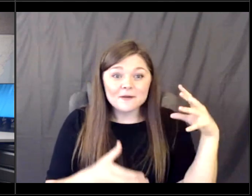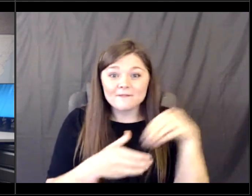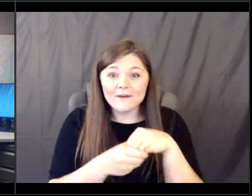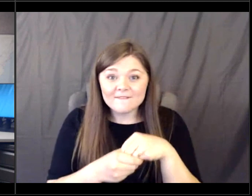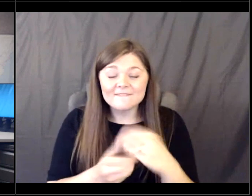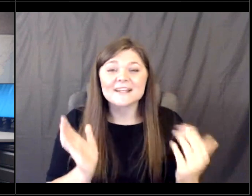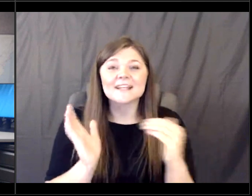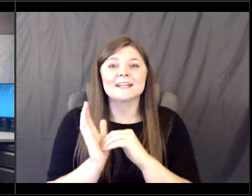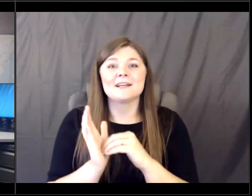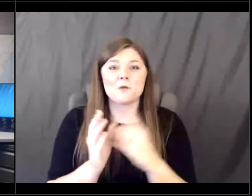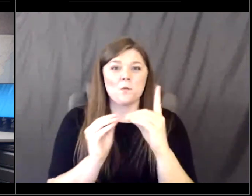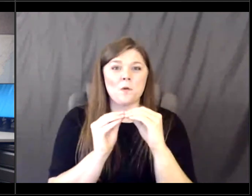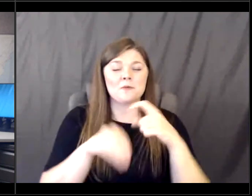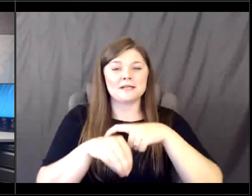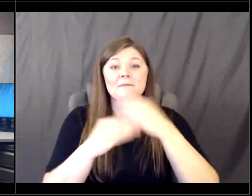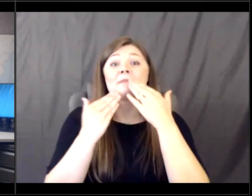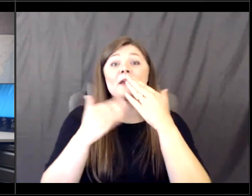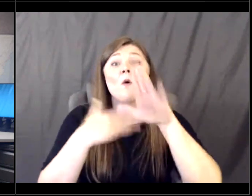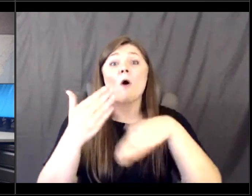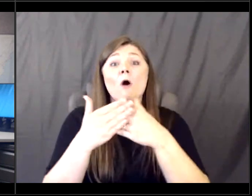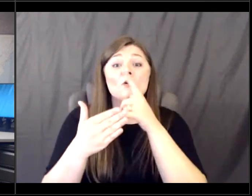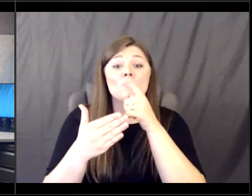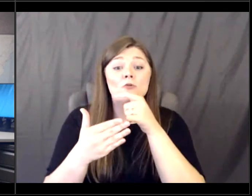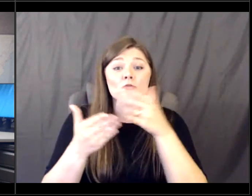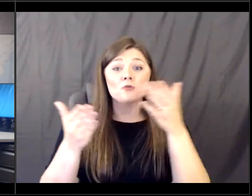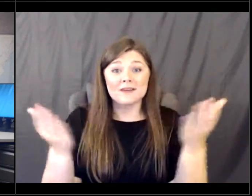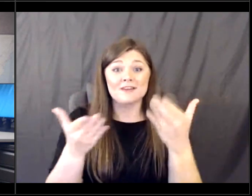once again, one more time, thank you to all of our presenters for being here.